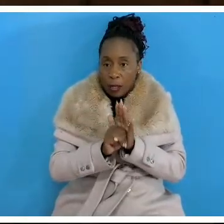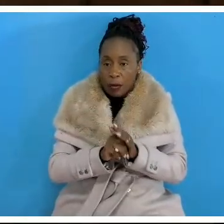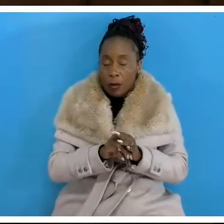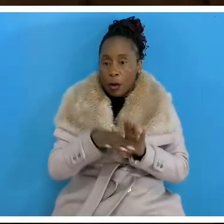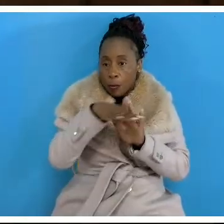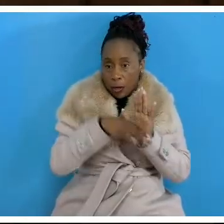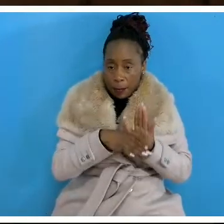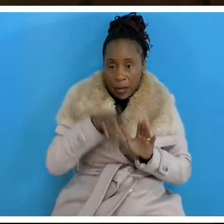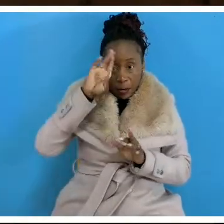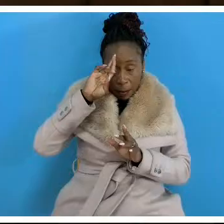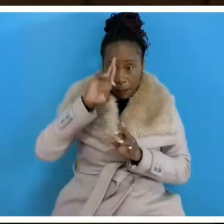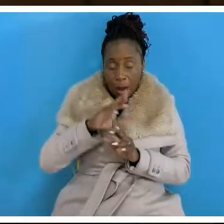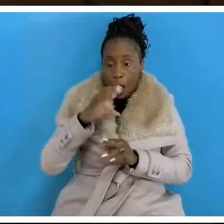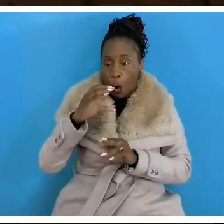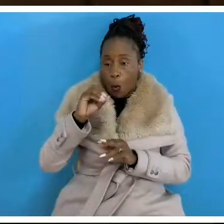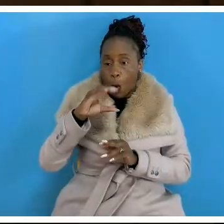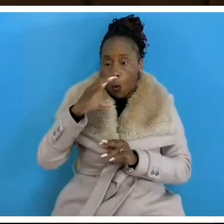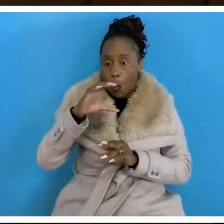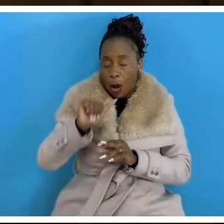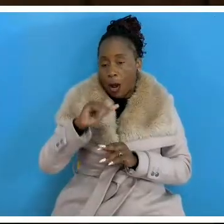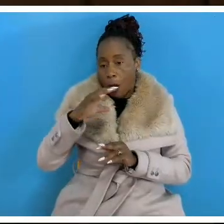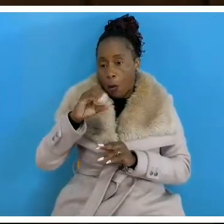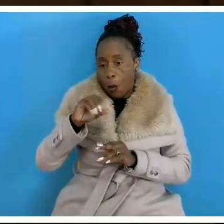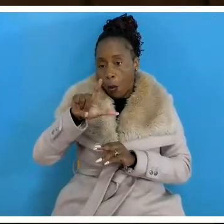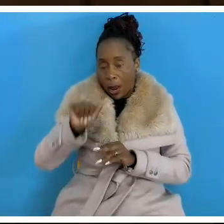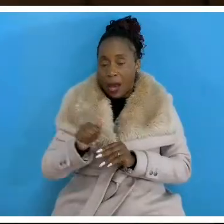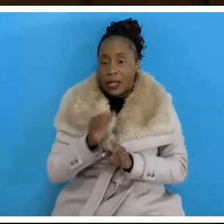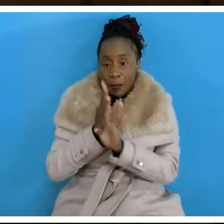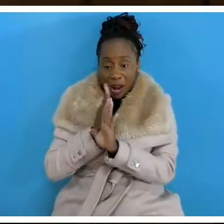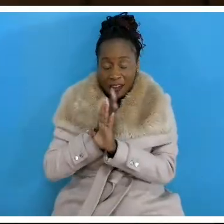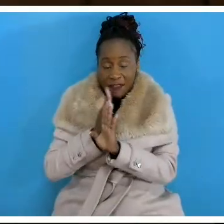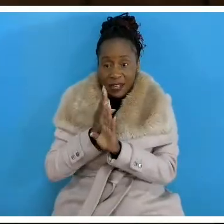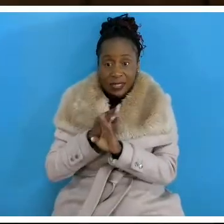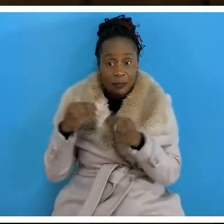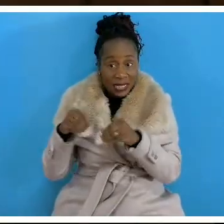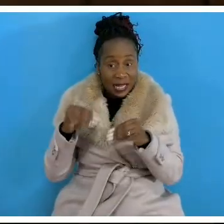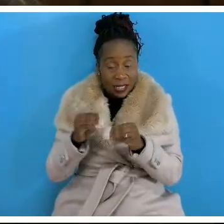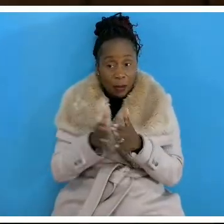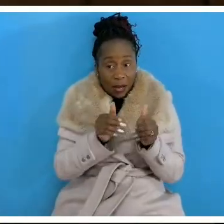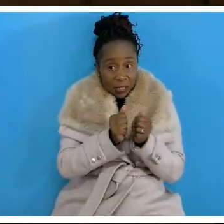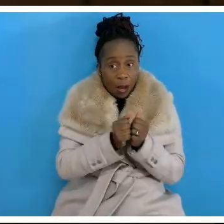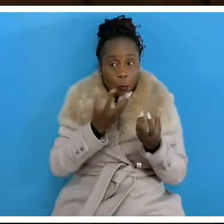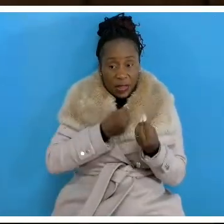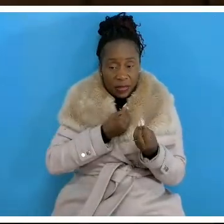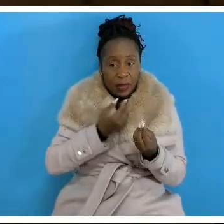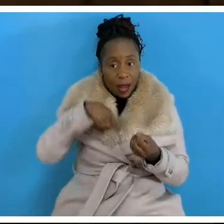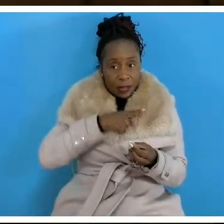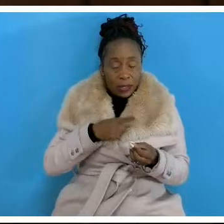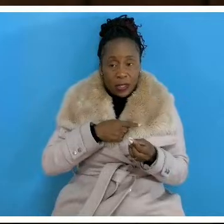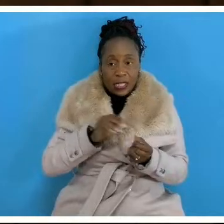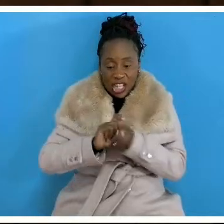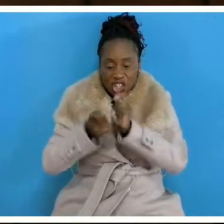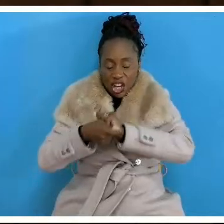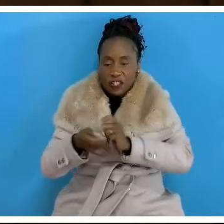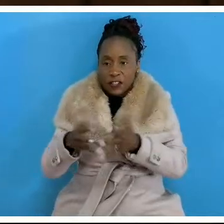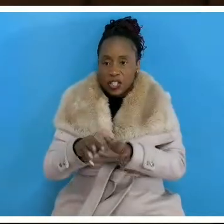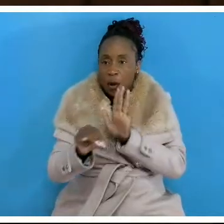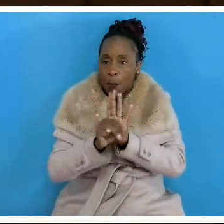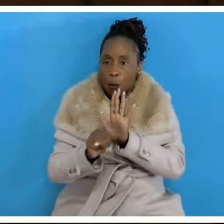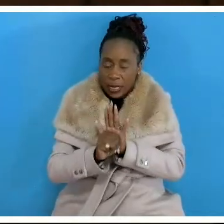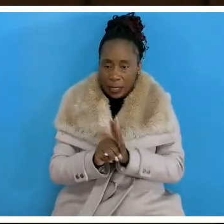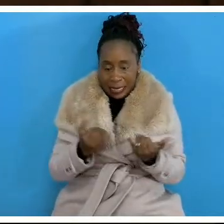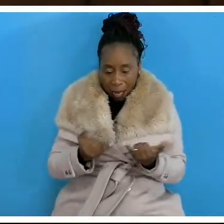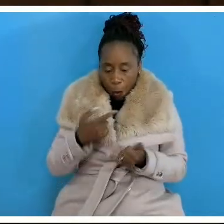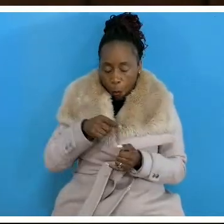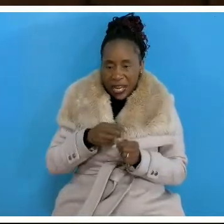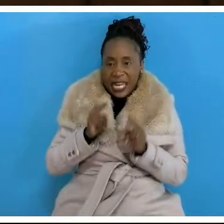is a private entity that we partnered with. They've changed the model, and we are in